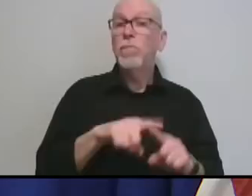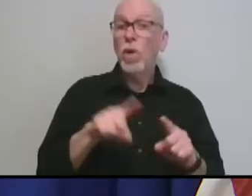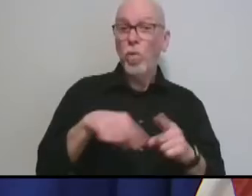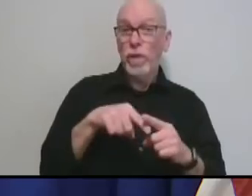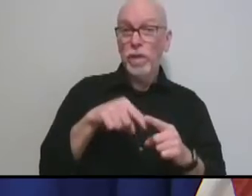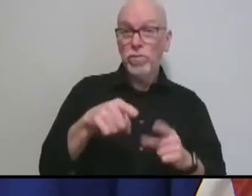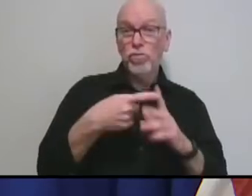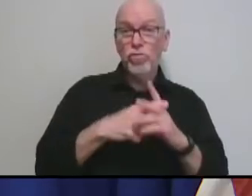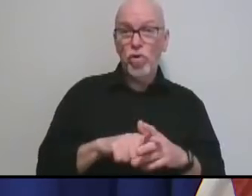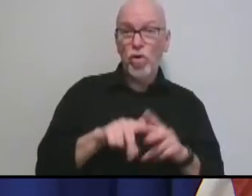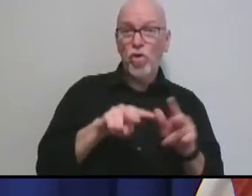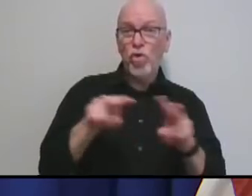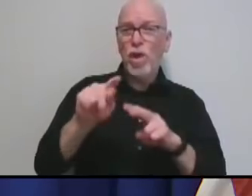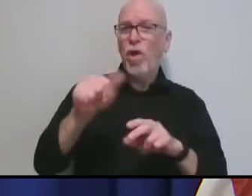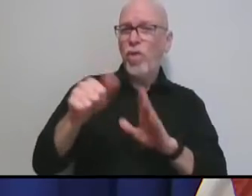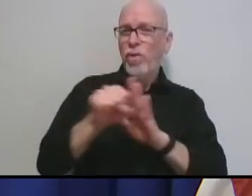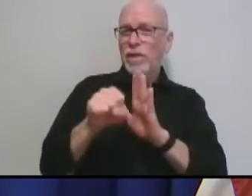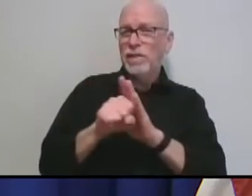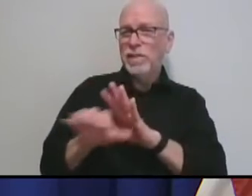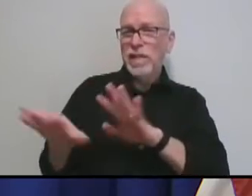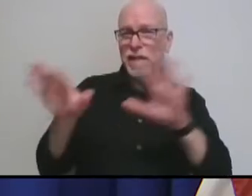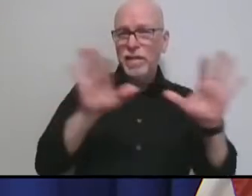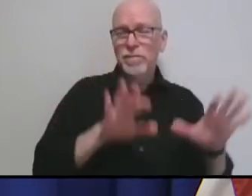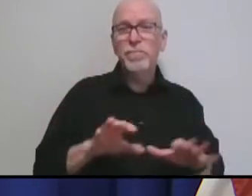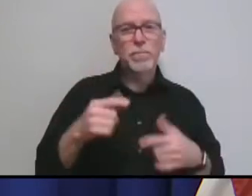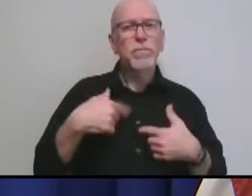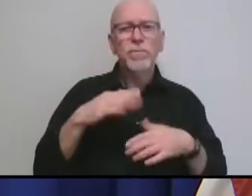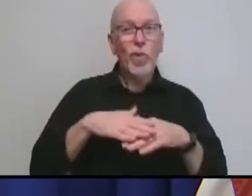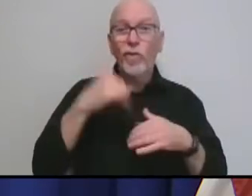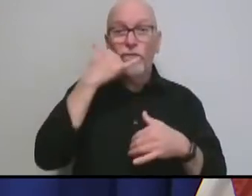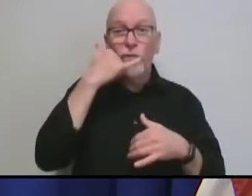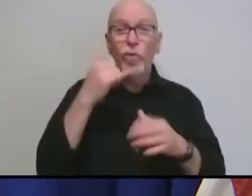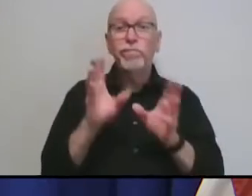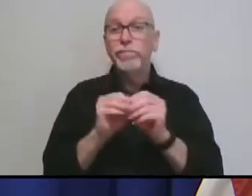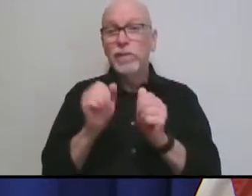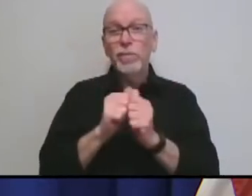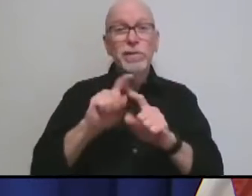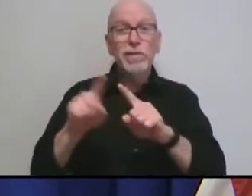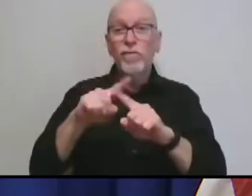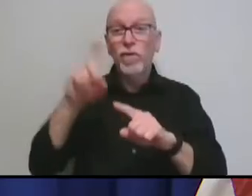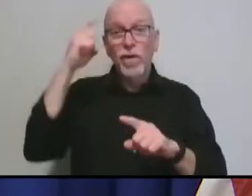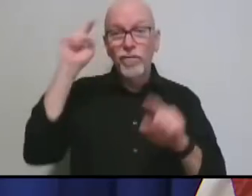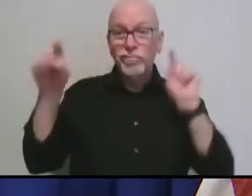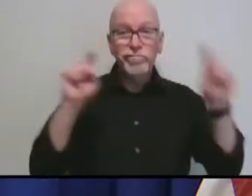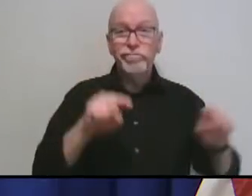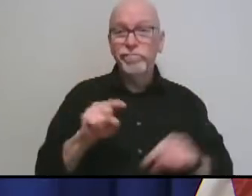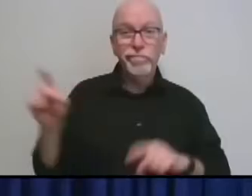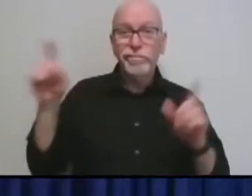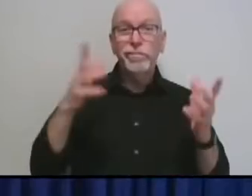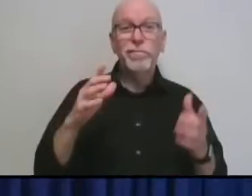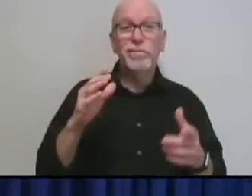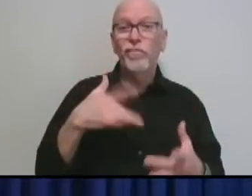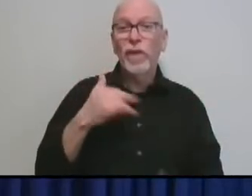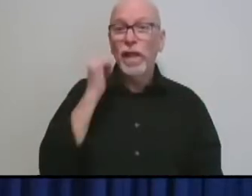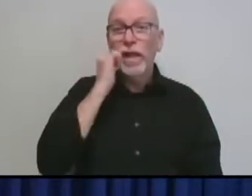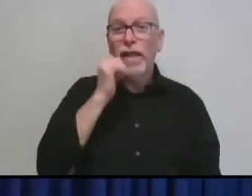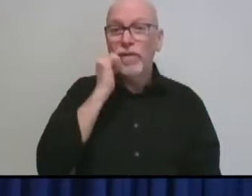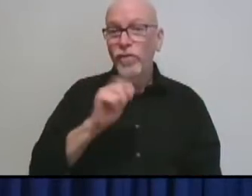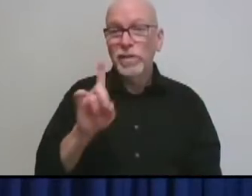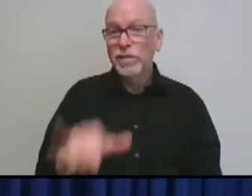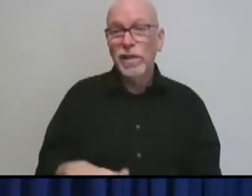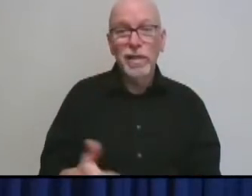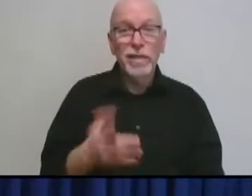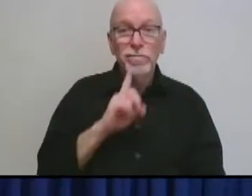to look at other states, and I'm on phone calls talking to various governors, seems like every day. I think it almost